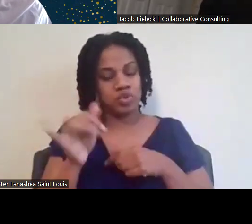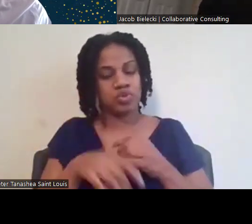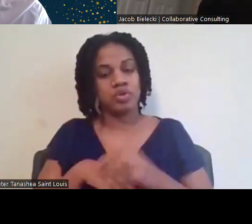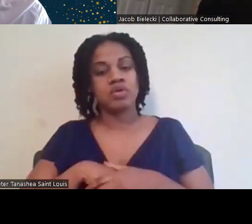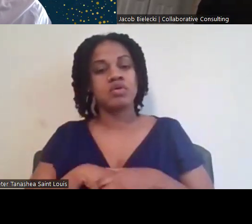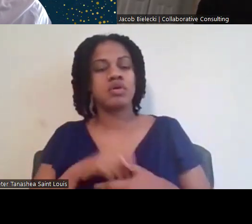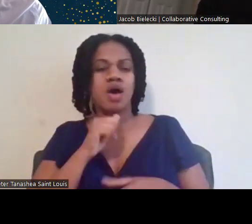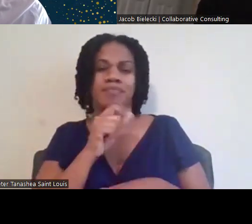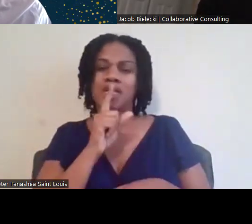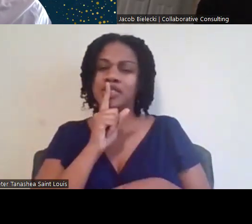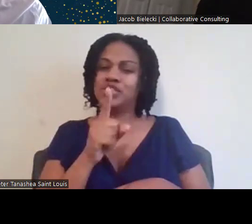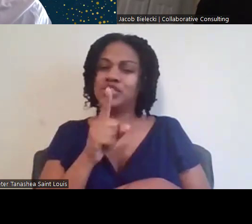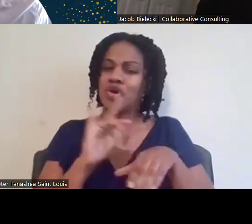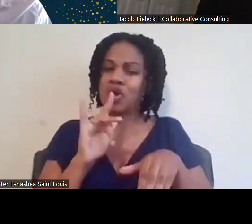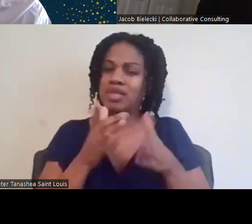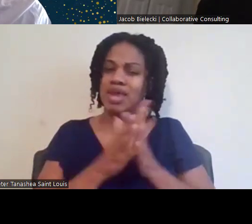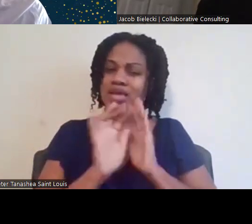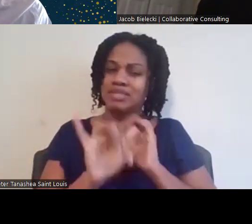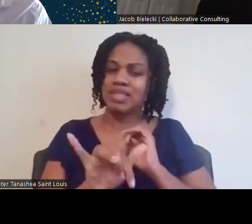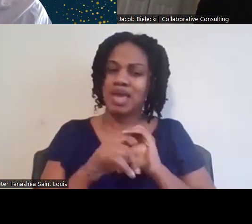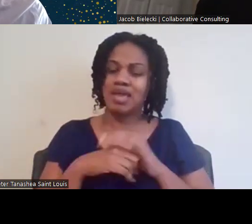And I'm not sure if it's too early to ask that, but yeah.